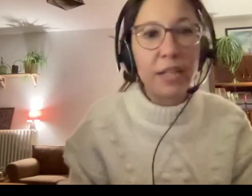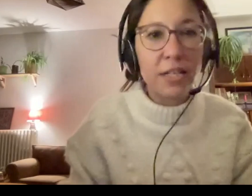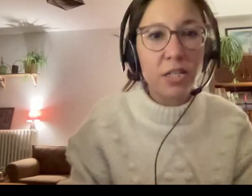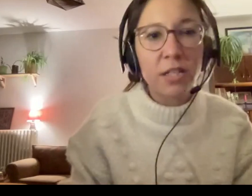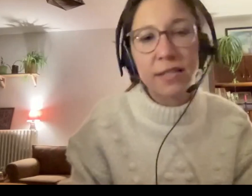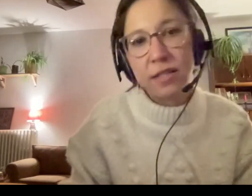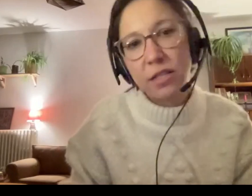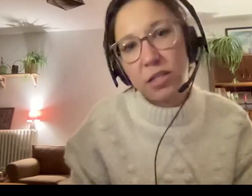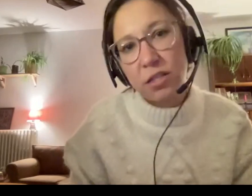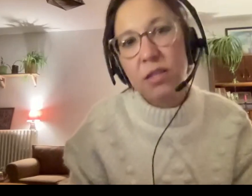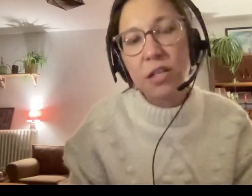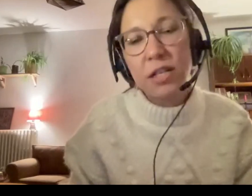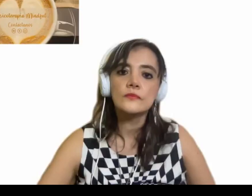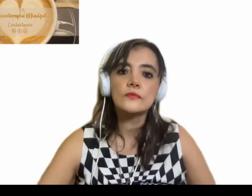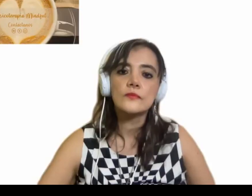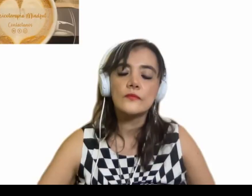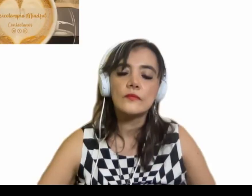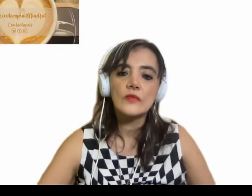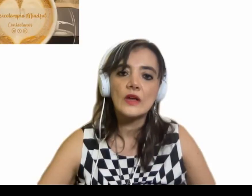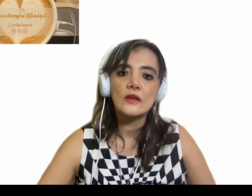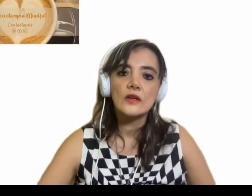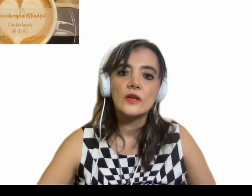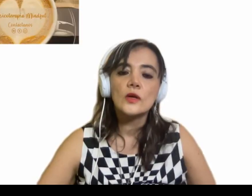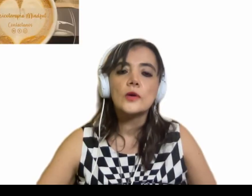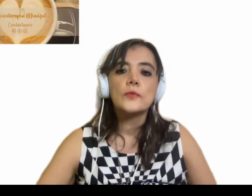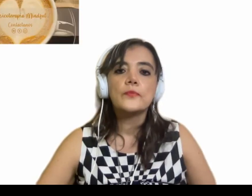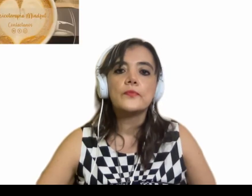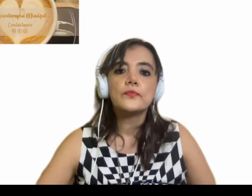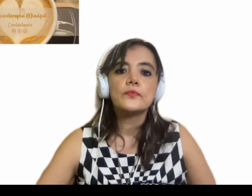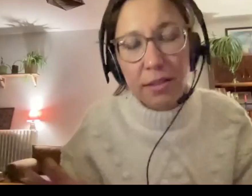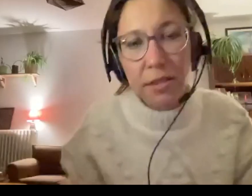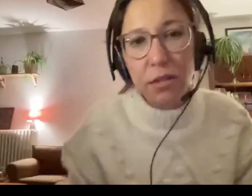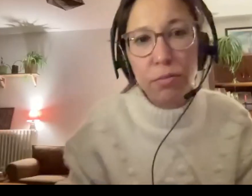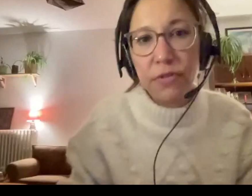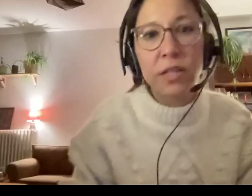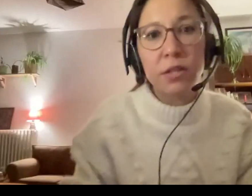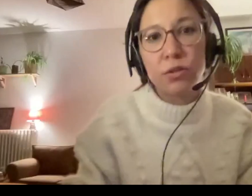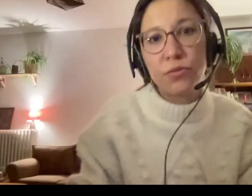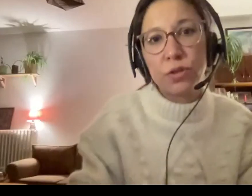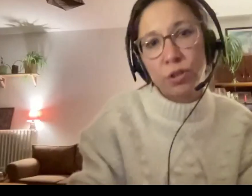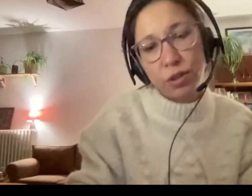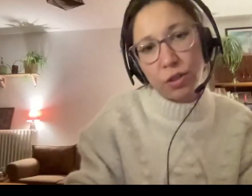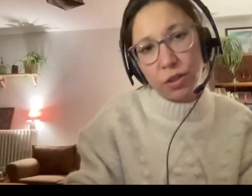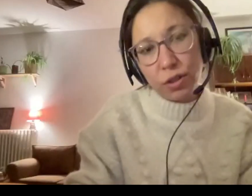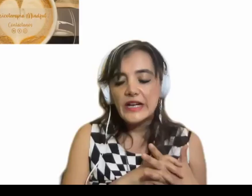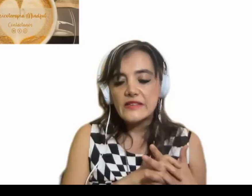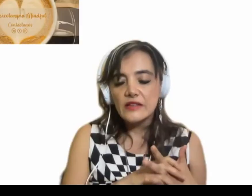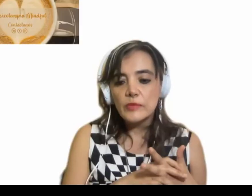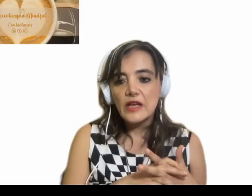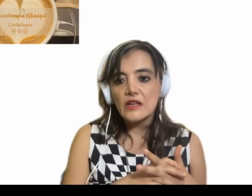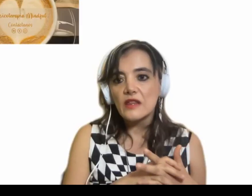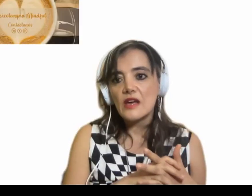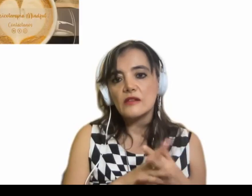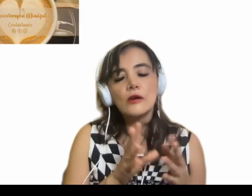like inhalation, exhalation, mm-hmm. that kind of not so long exercises that could be really useful. Yeah, that's what I